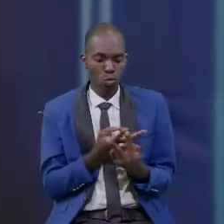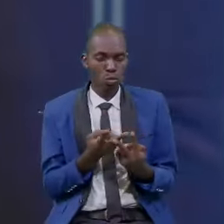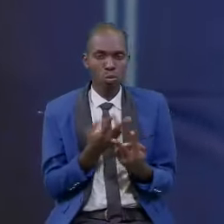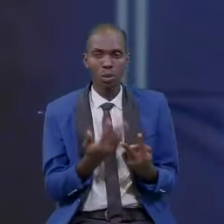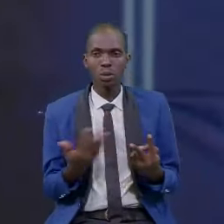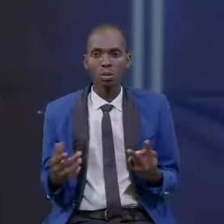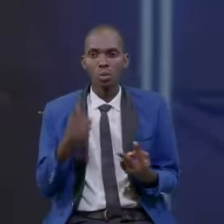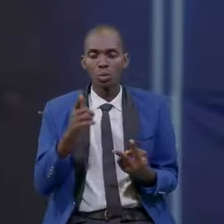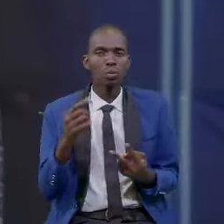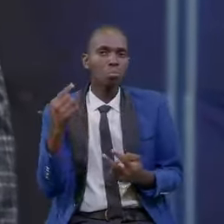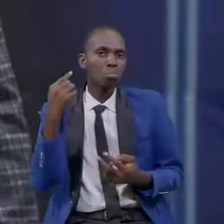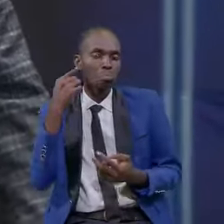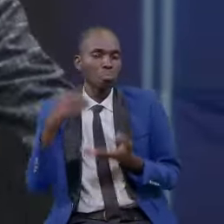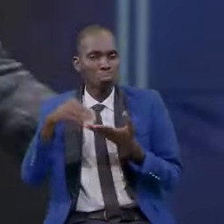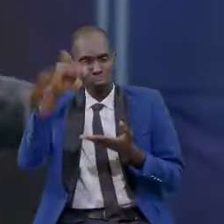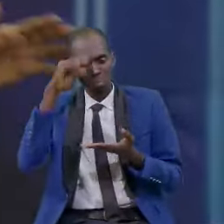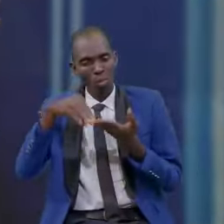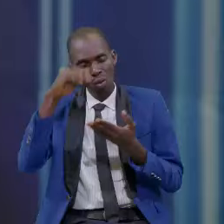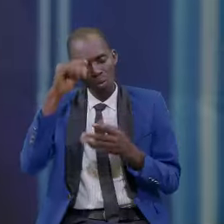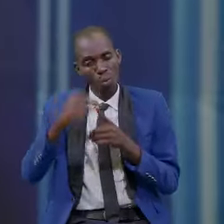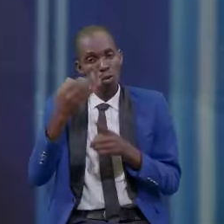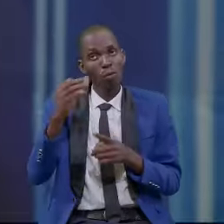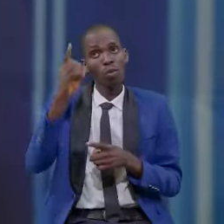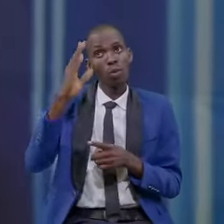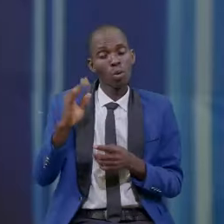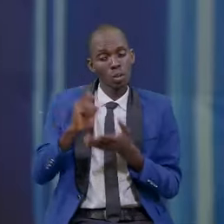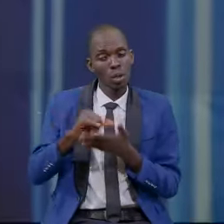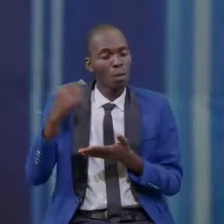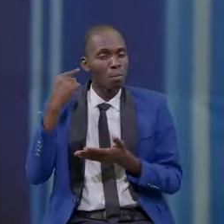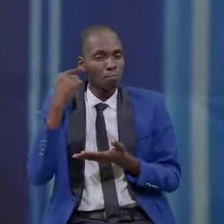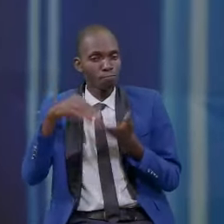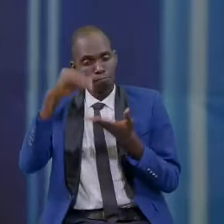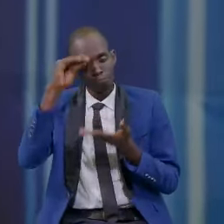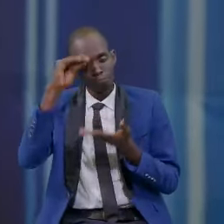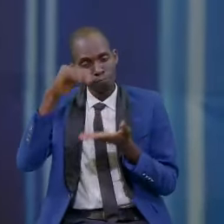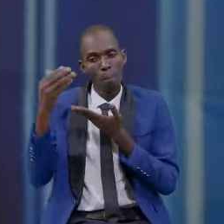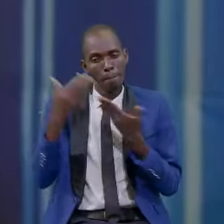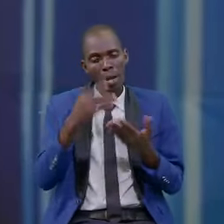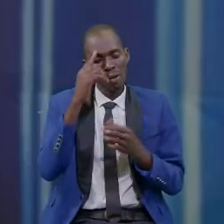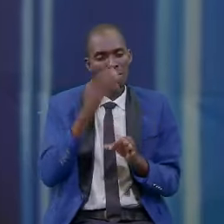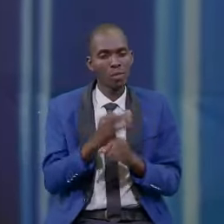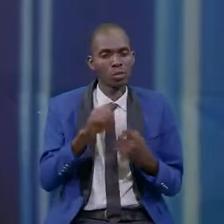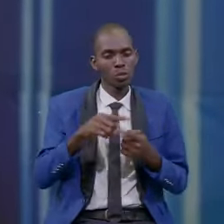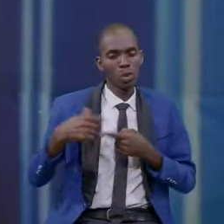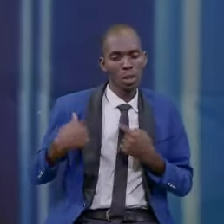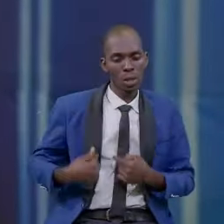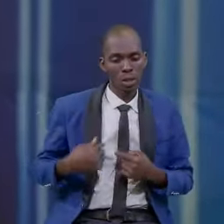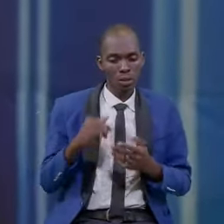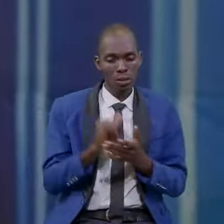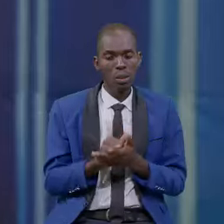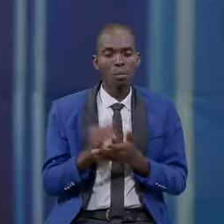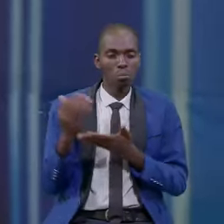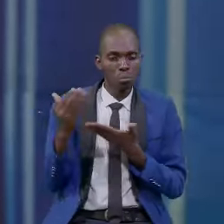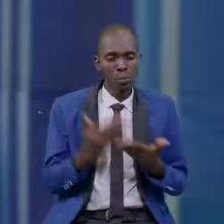word of God brings faith in your heart, and you also have that belief that tonight